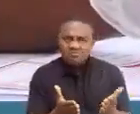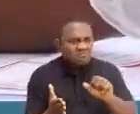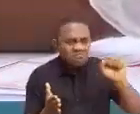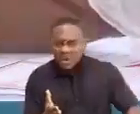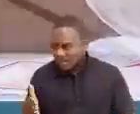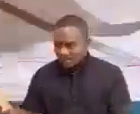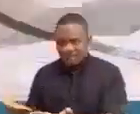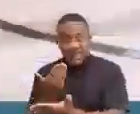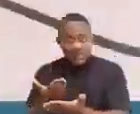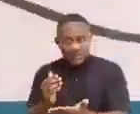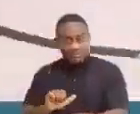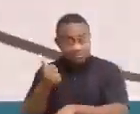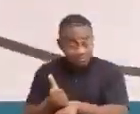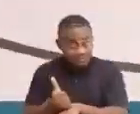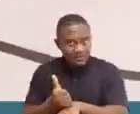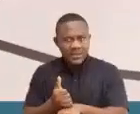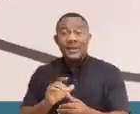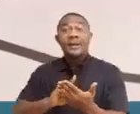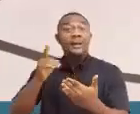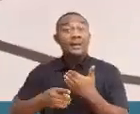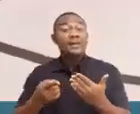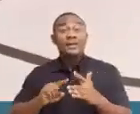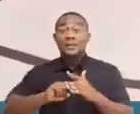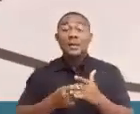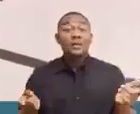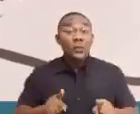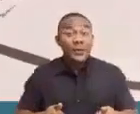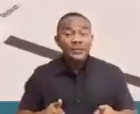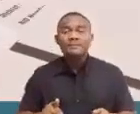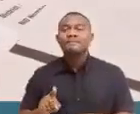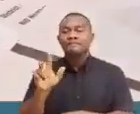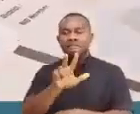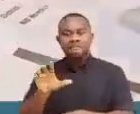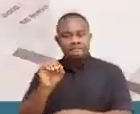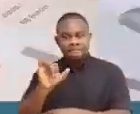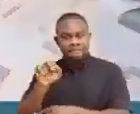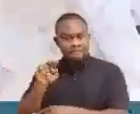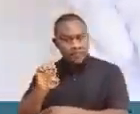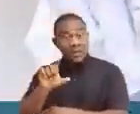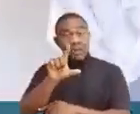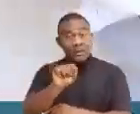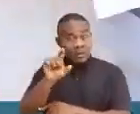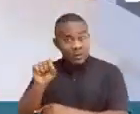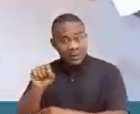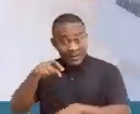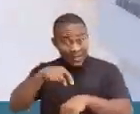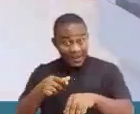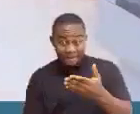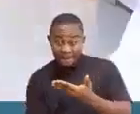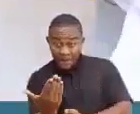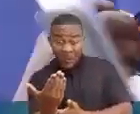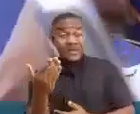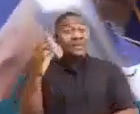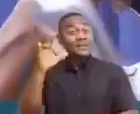old voters register. To ensure a safe and secure voter registration exercise, the Electoral Commission will direct all applicants to observe